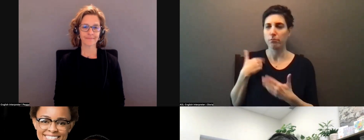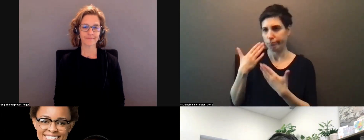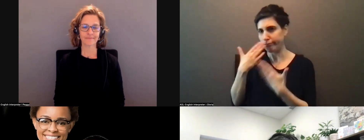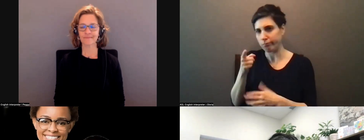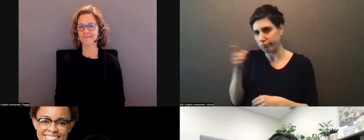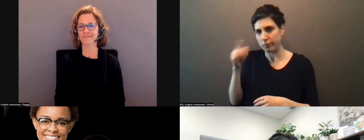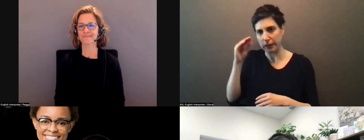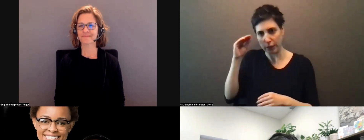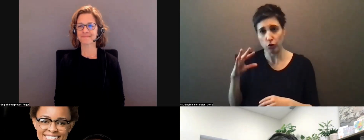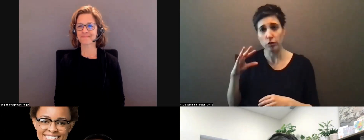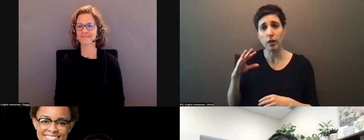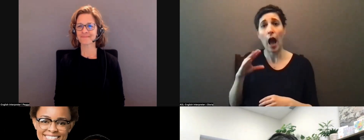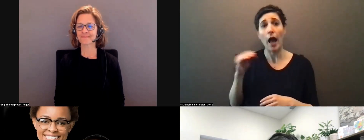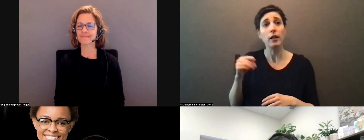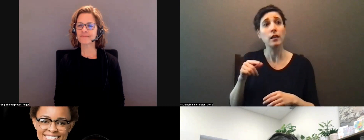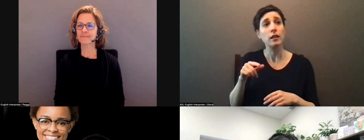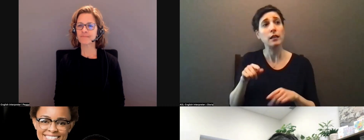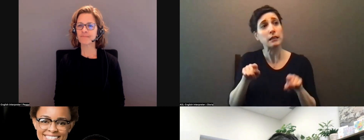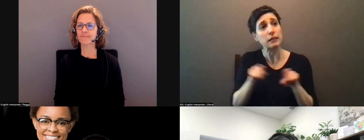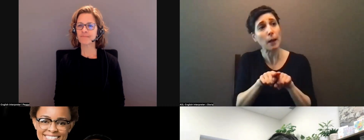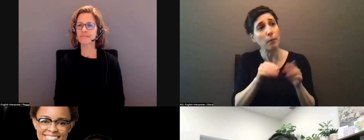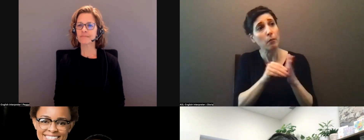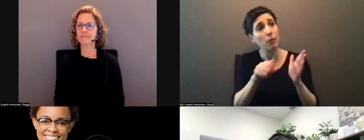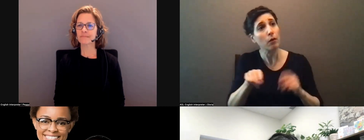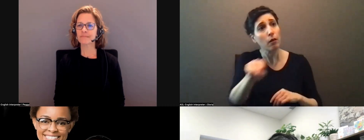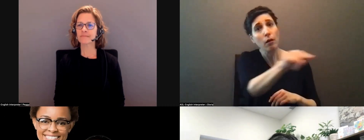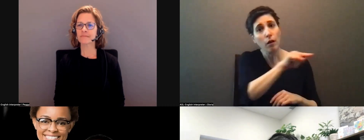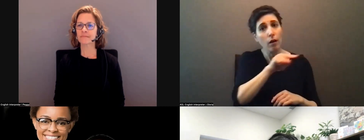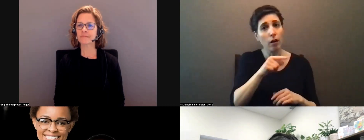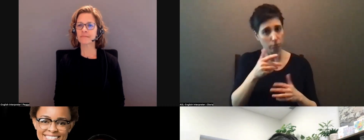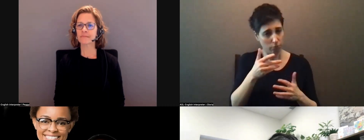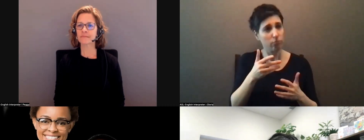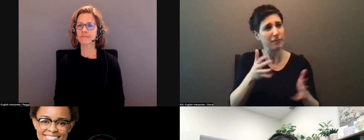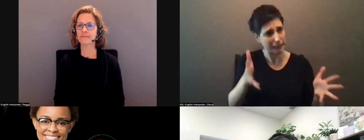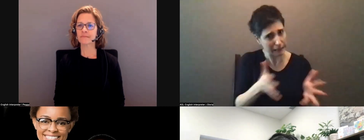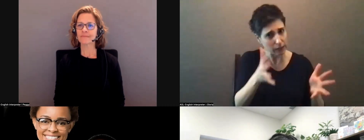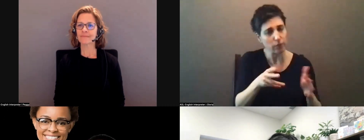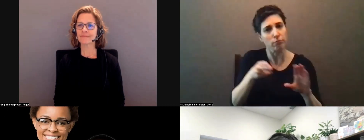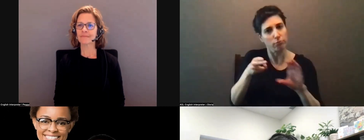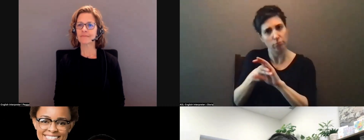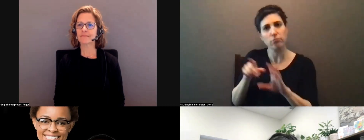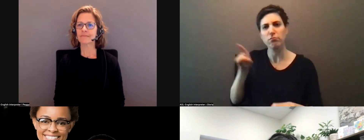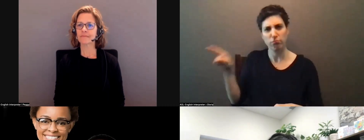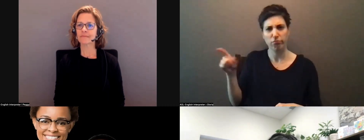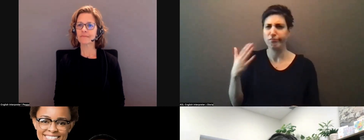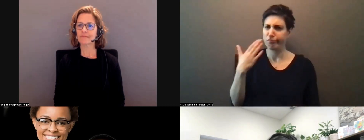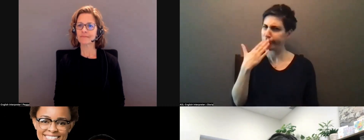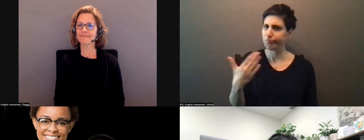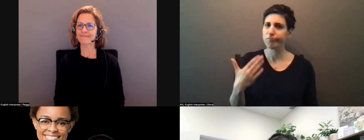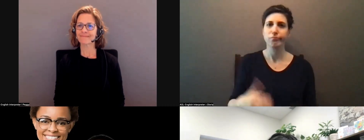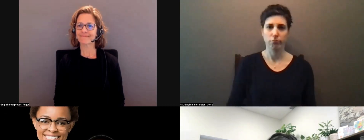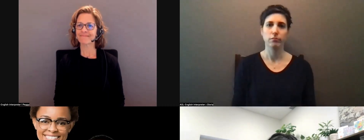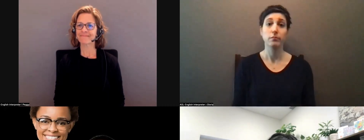give themselves a chance and look for the learning place to learn. Thank